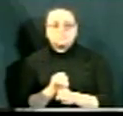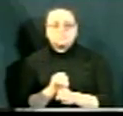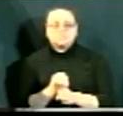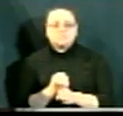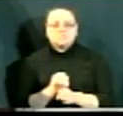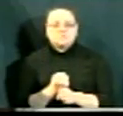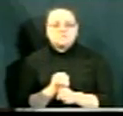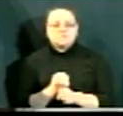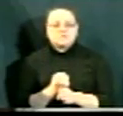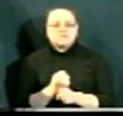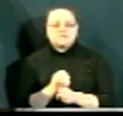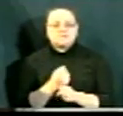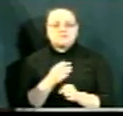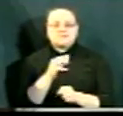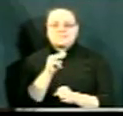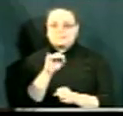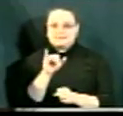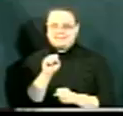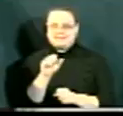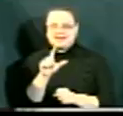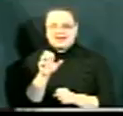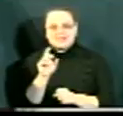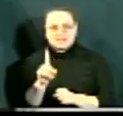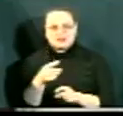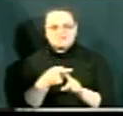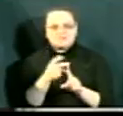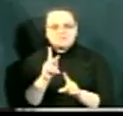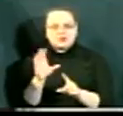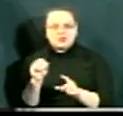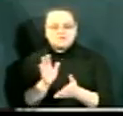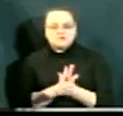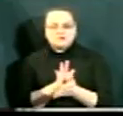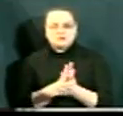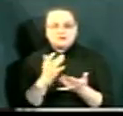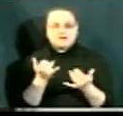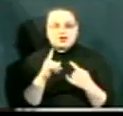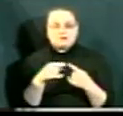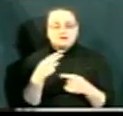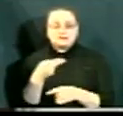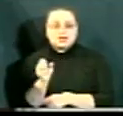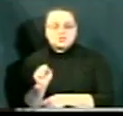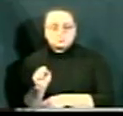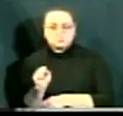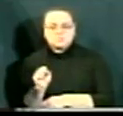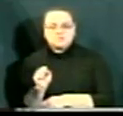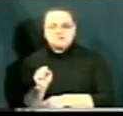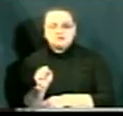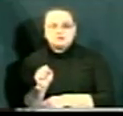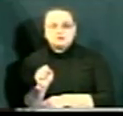misled by the Knox County School. So now when he's in a high school,